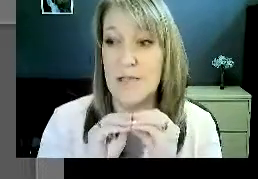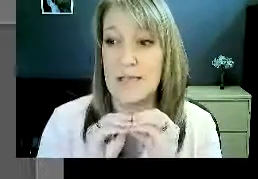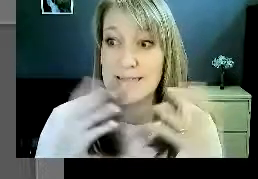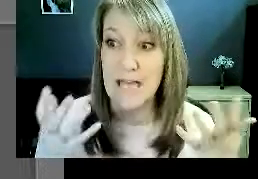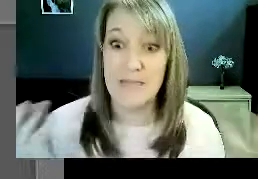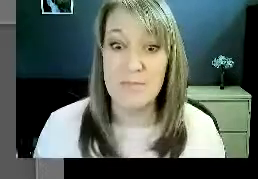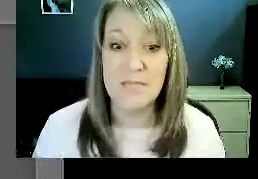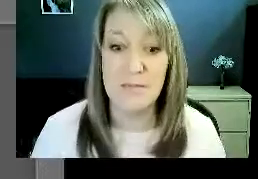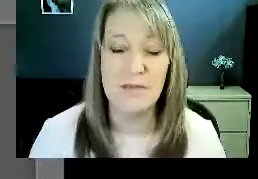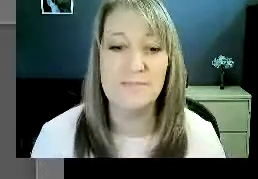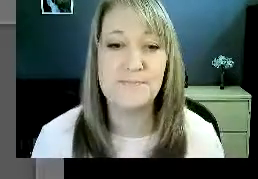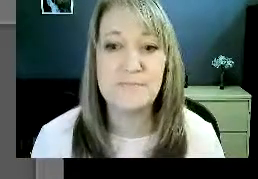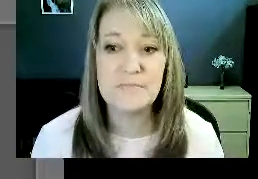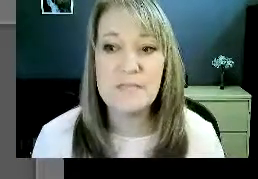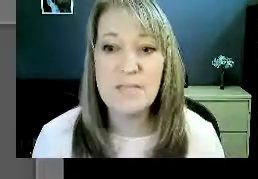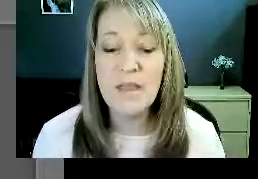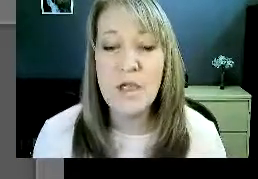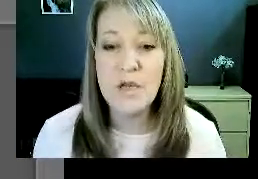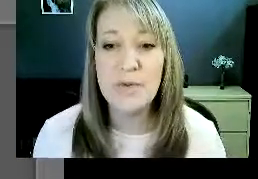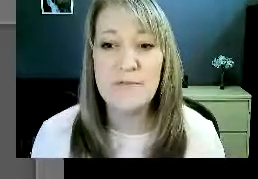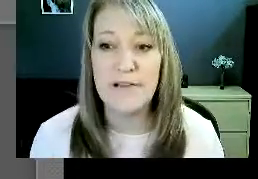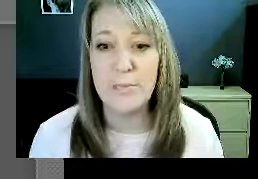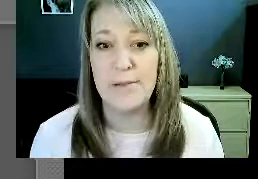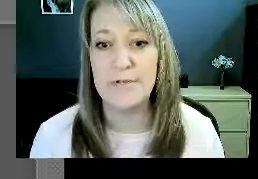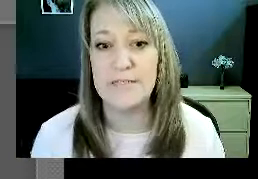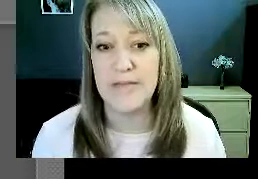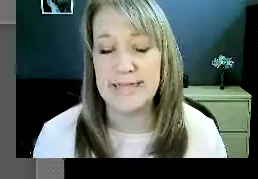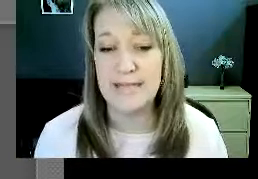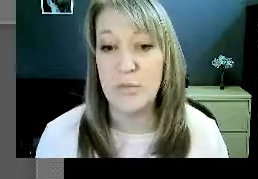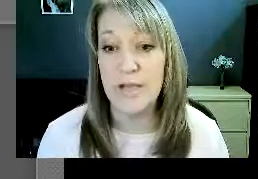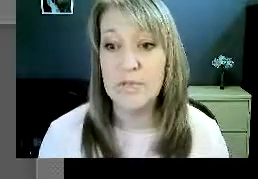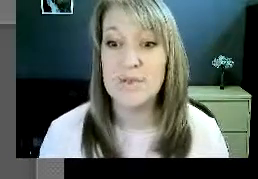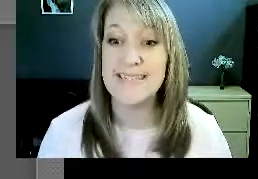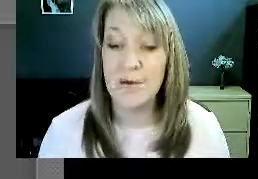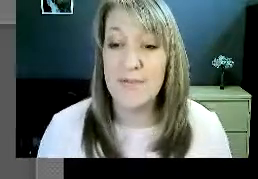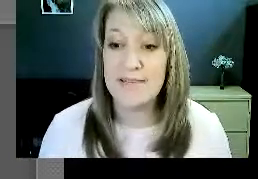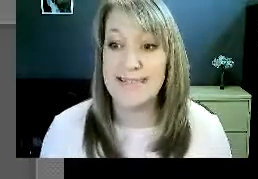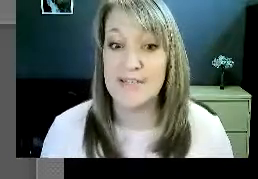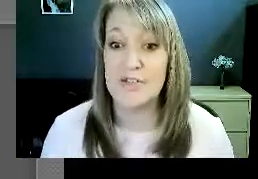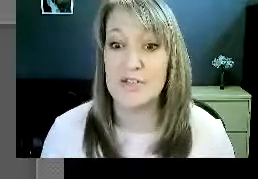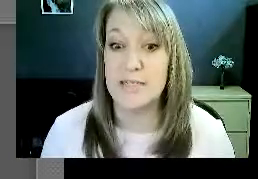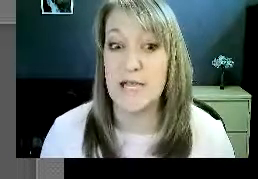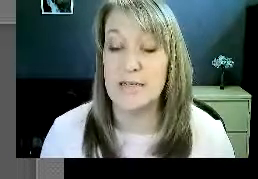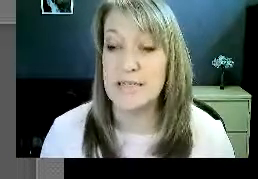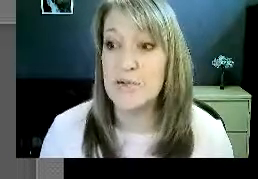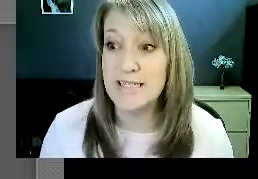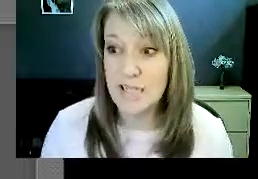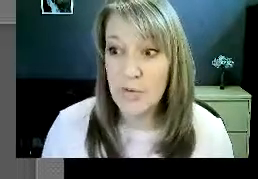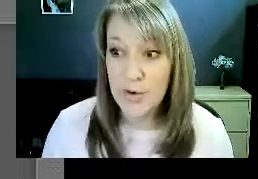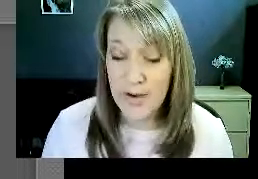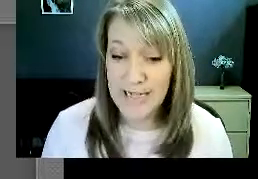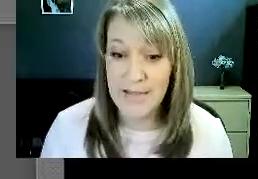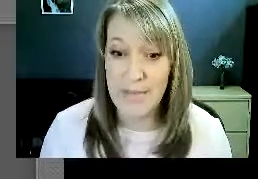parts to make a sign that means something. Knowing the 5 parameters of ASL will help you self-assess your signs. You